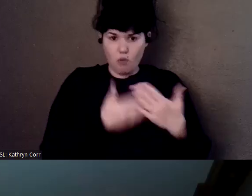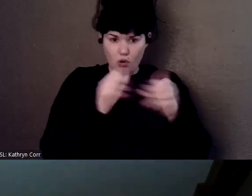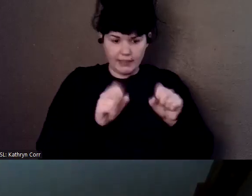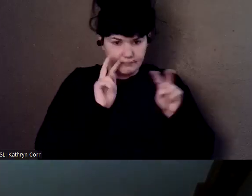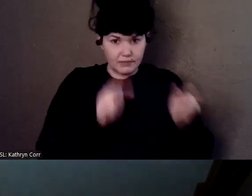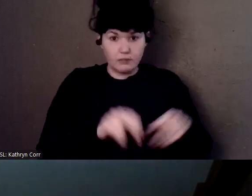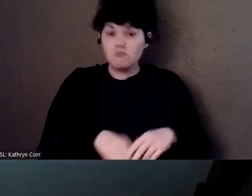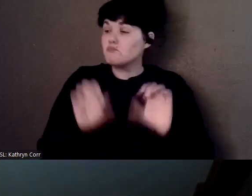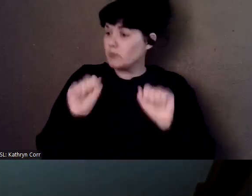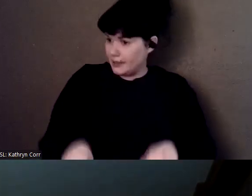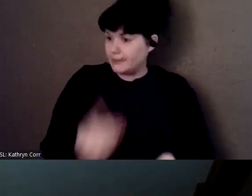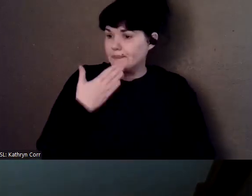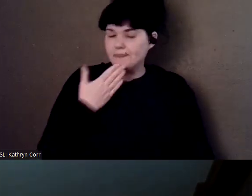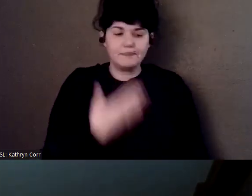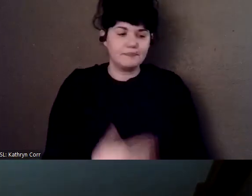Thanks.